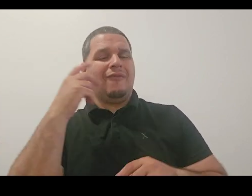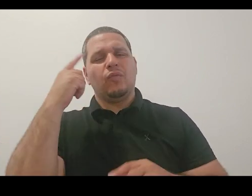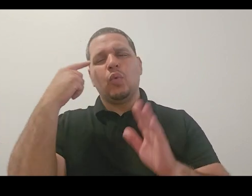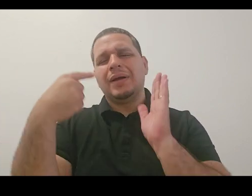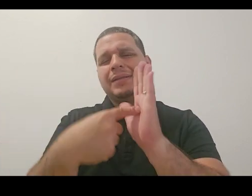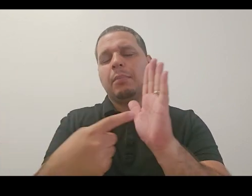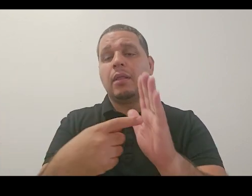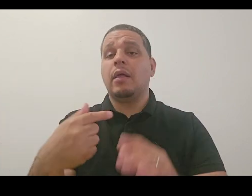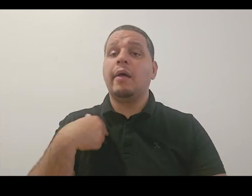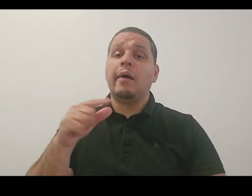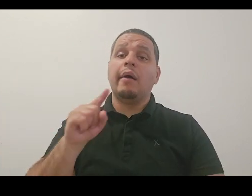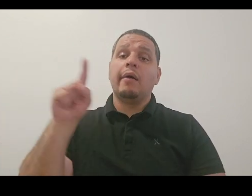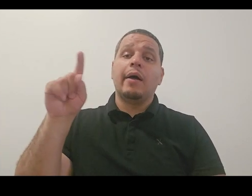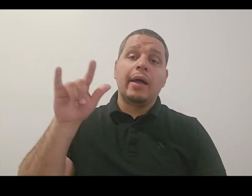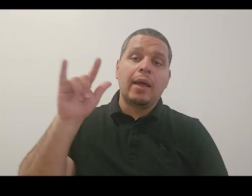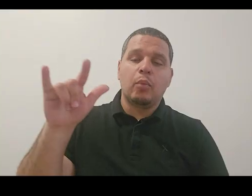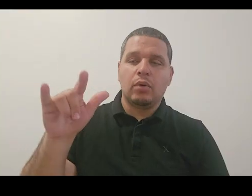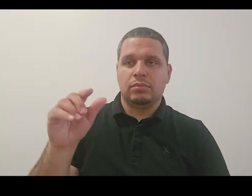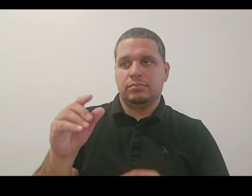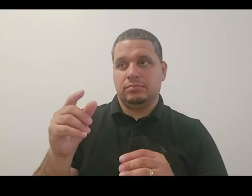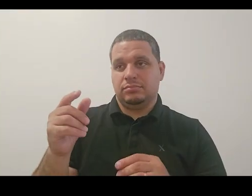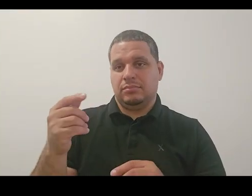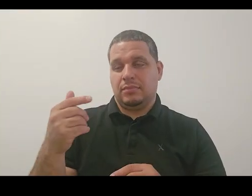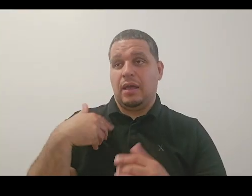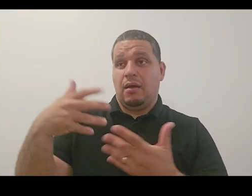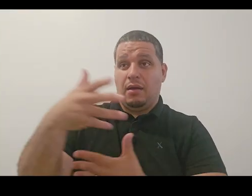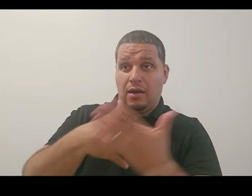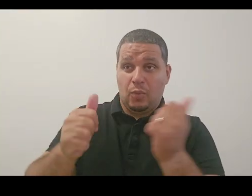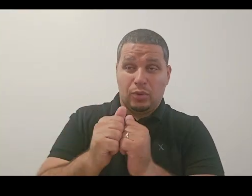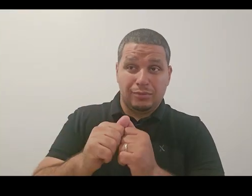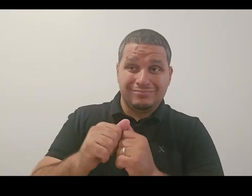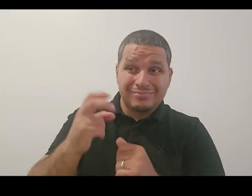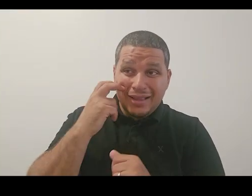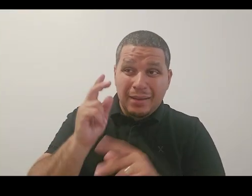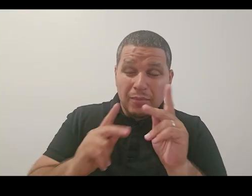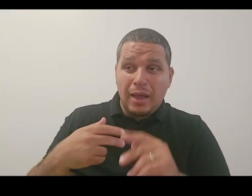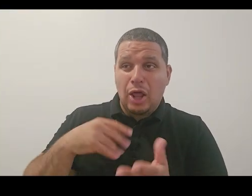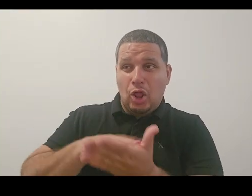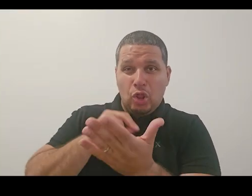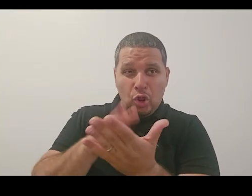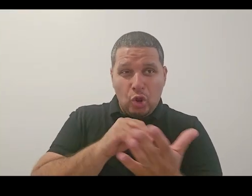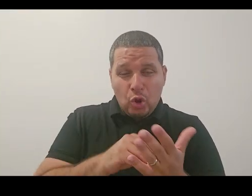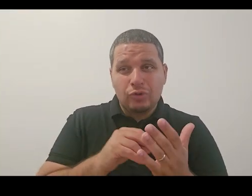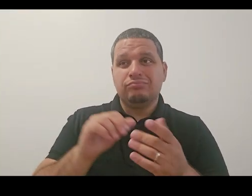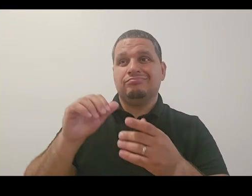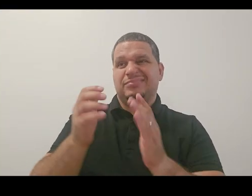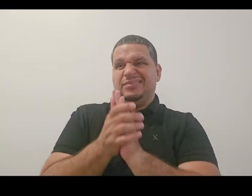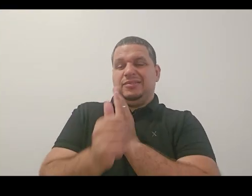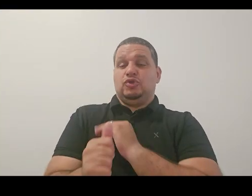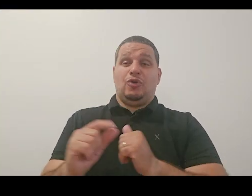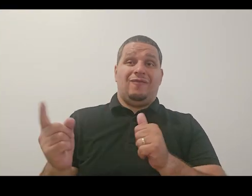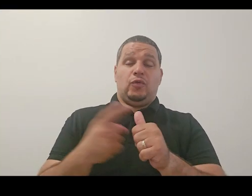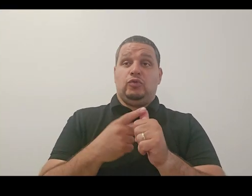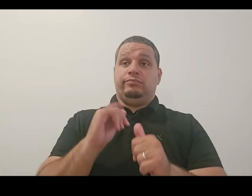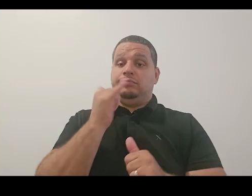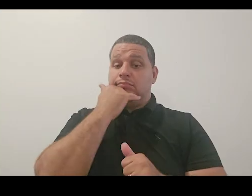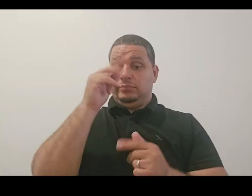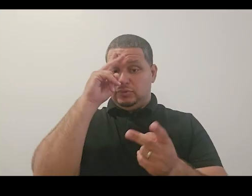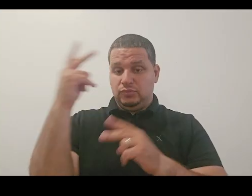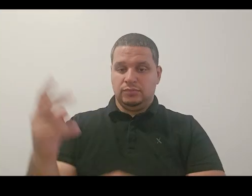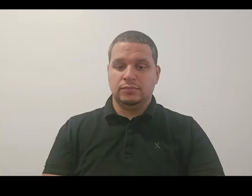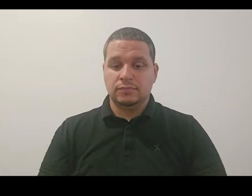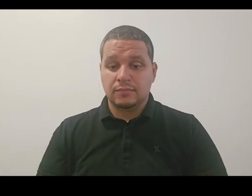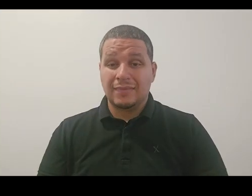the airport, and this is given that I've done some training and I've hung out with other blind people and I've learned a lot of skills. So I guess the first